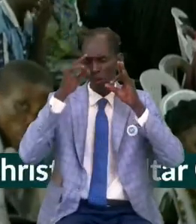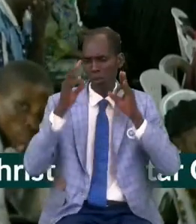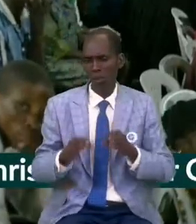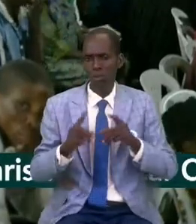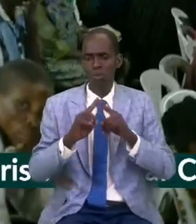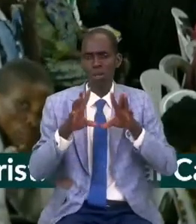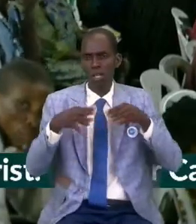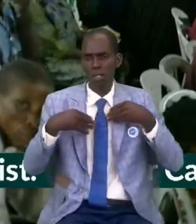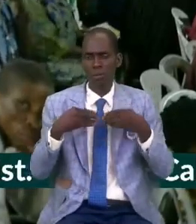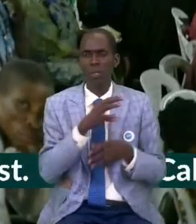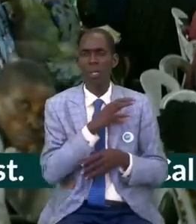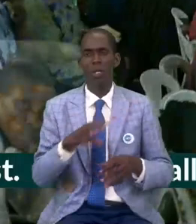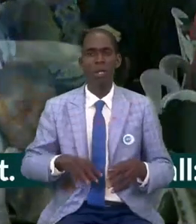is